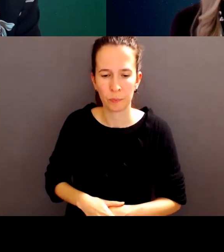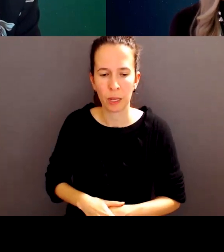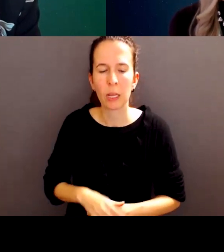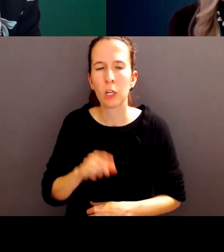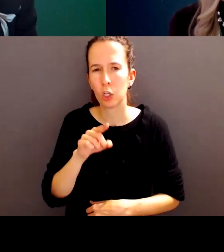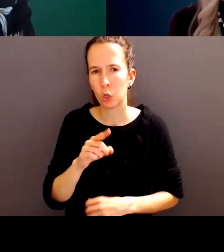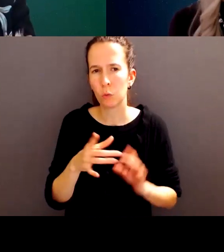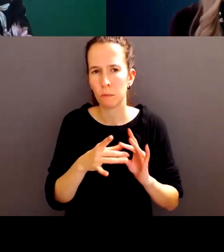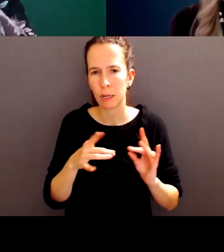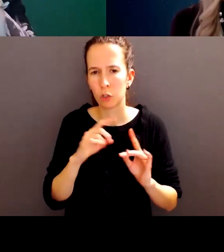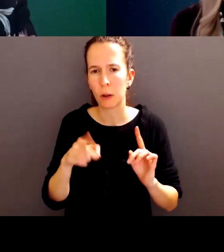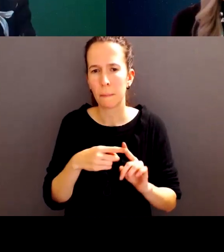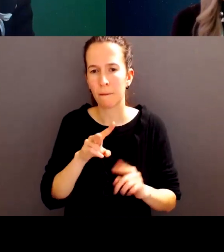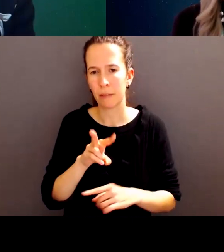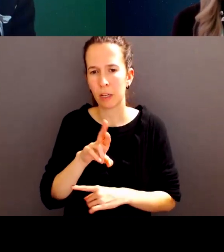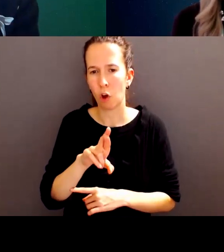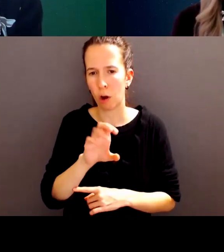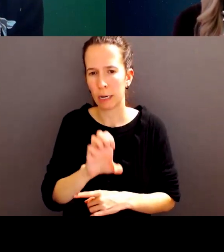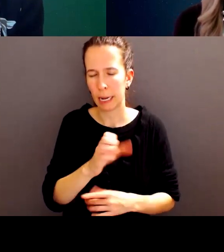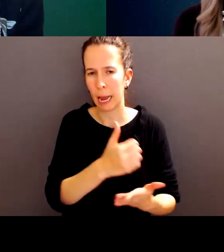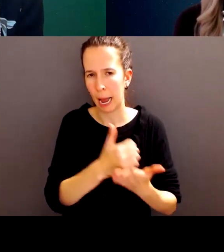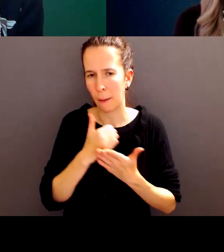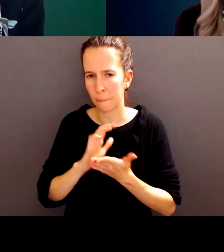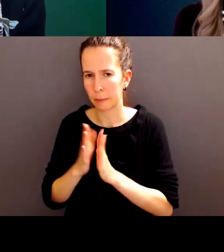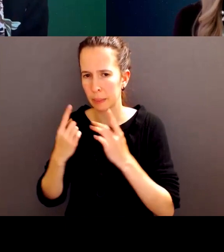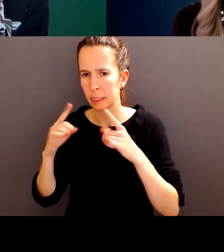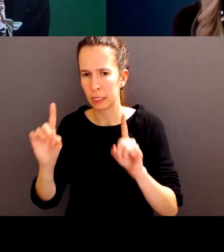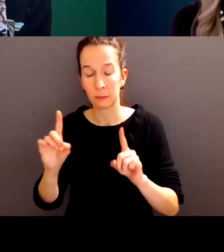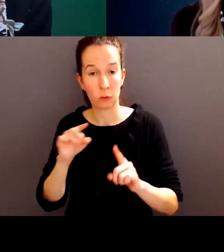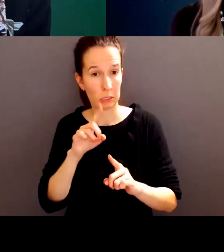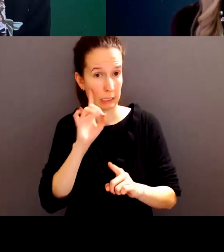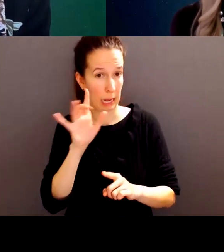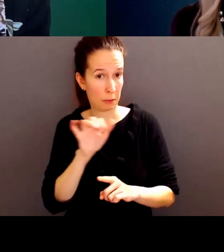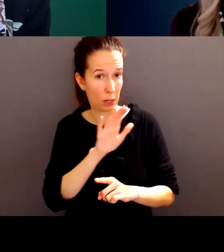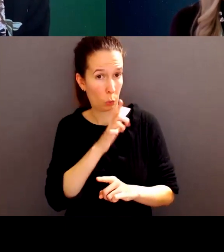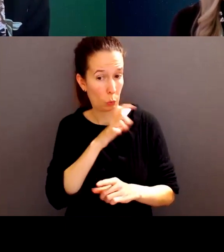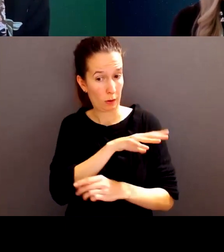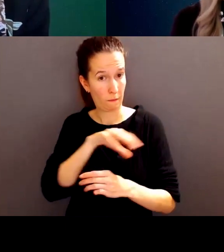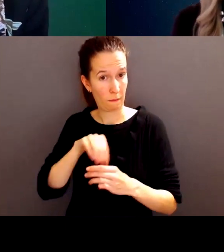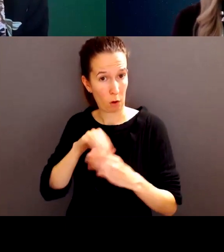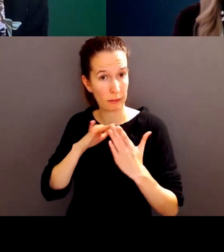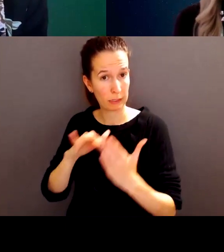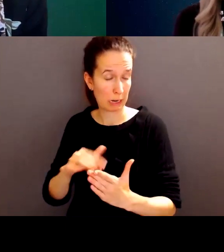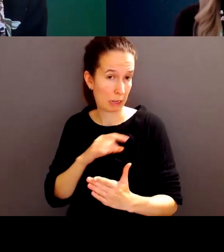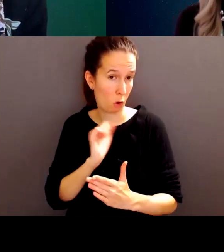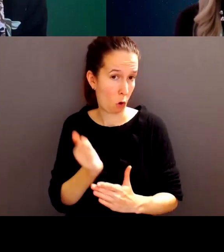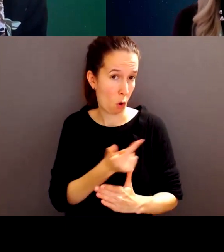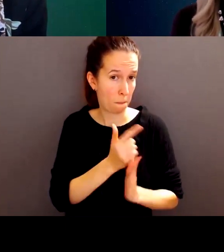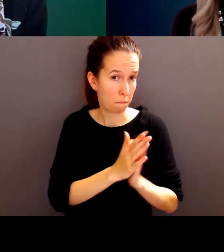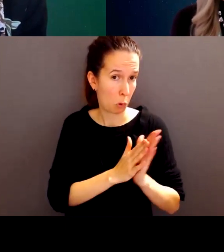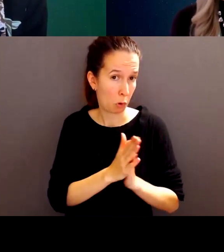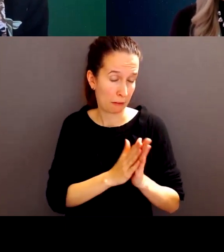a component to success. And it sounds your participants seemed quite motivated, which is great, but I wondered if